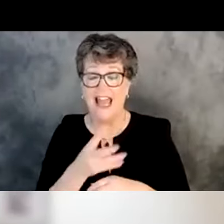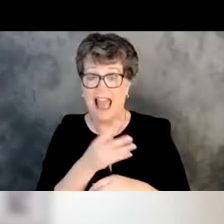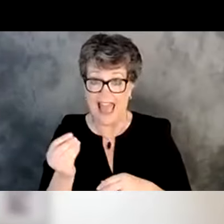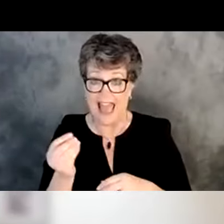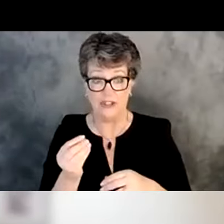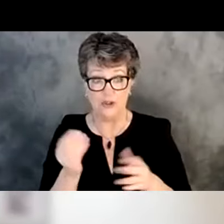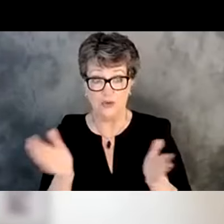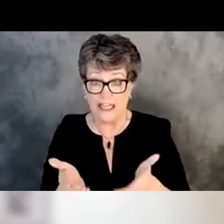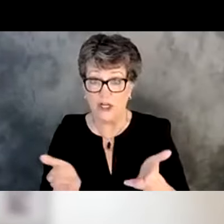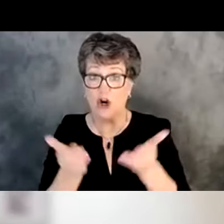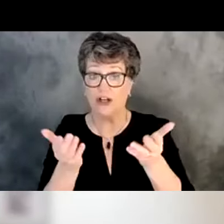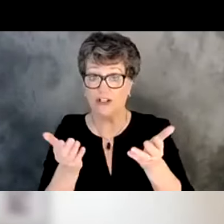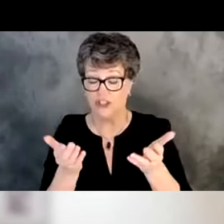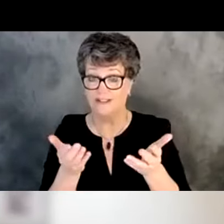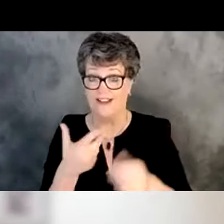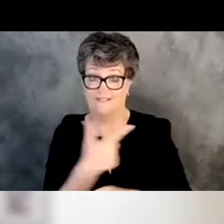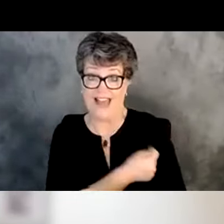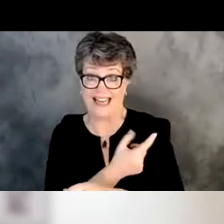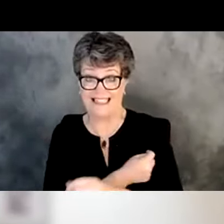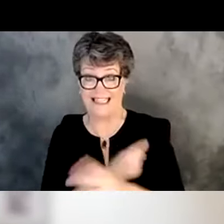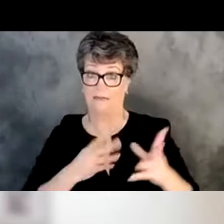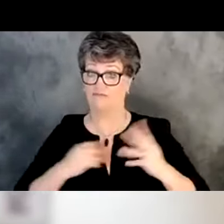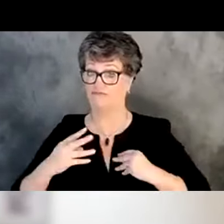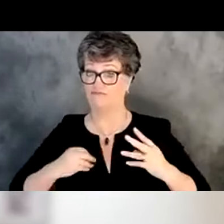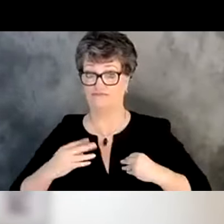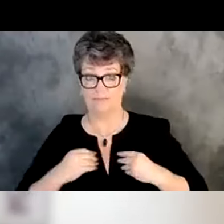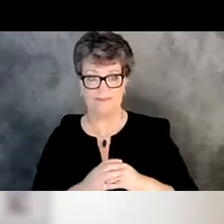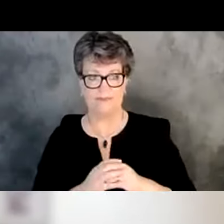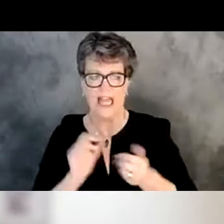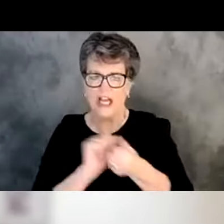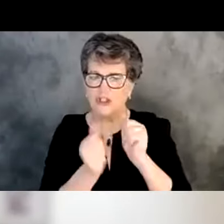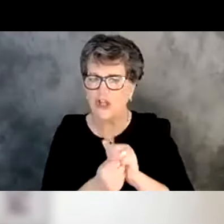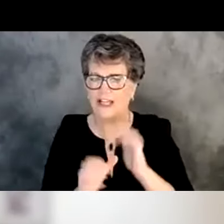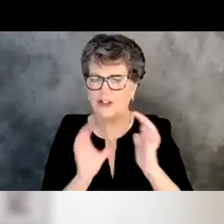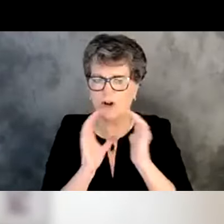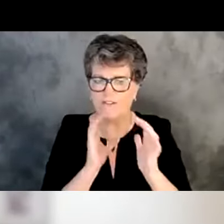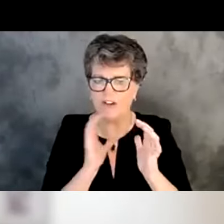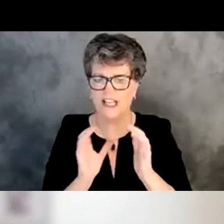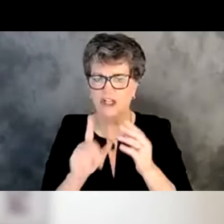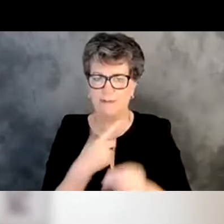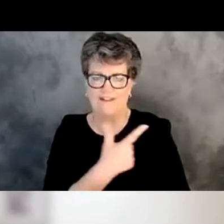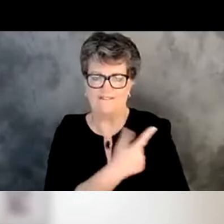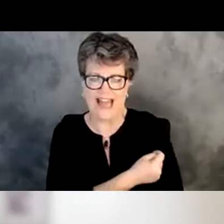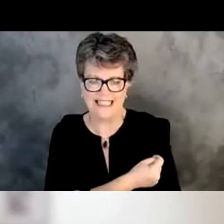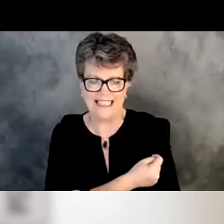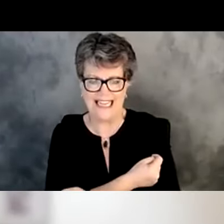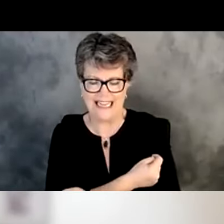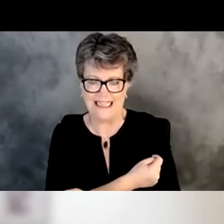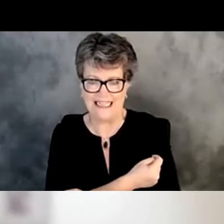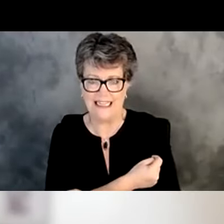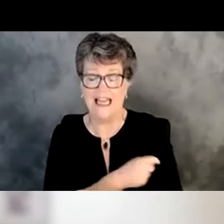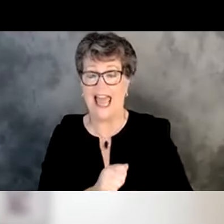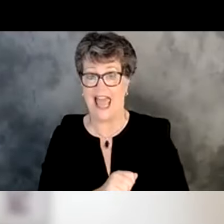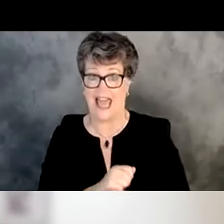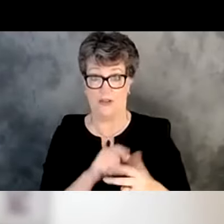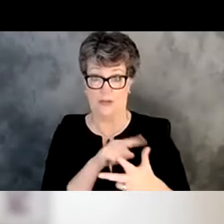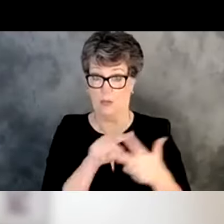vaccine uptake. Change the conversation around vaccine to the one of the choice.